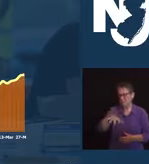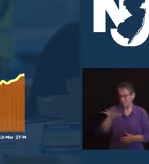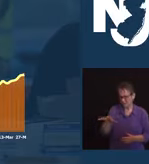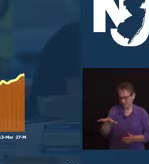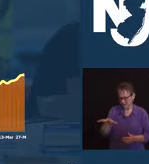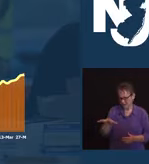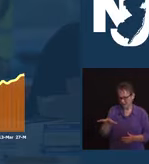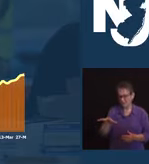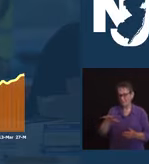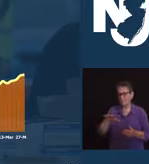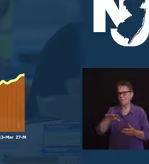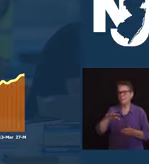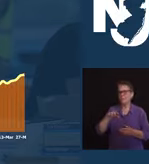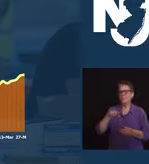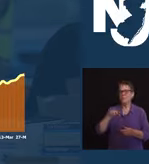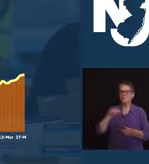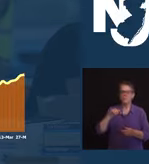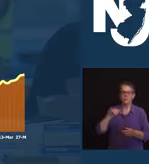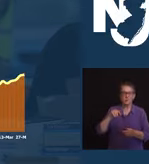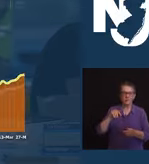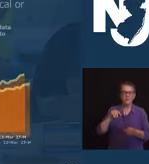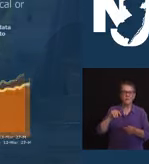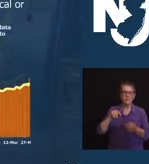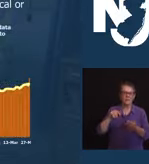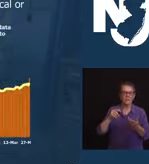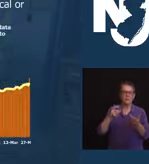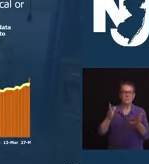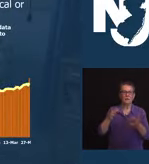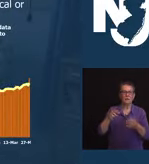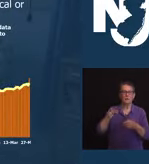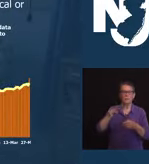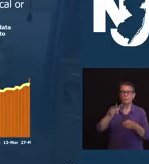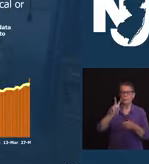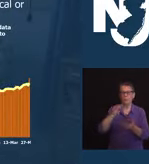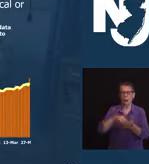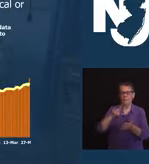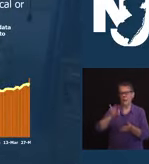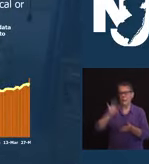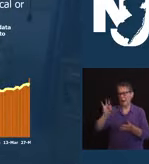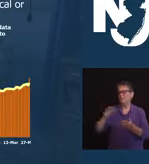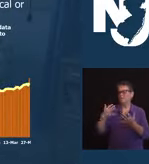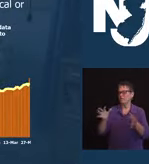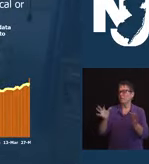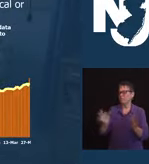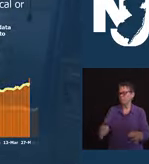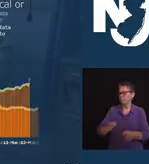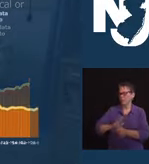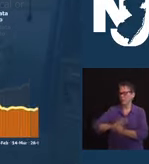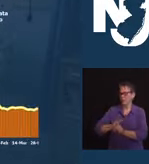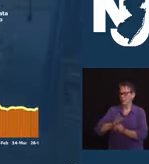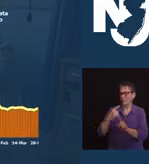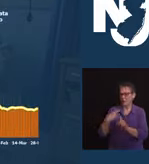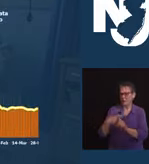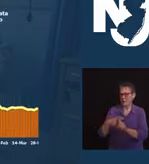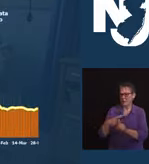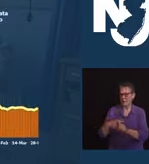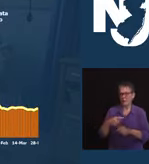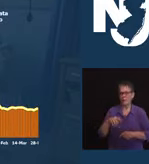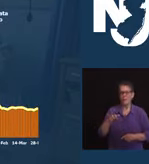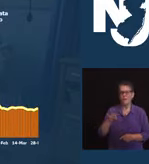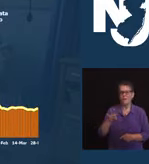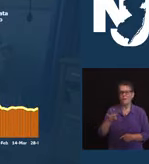2,099 of whom were known COVID positive, and 491 patients were in ICU, and there were